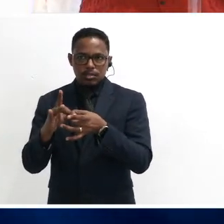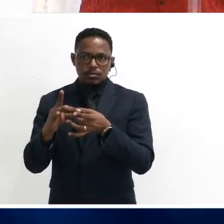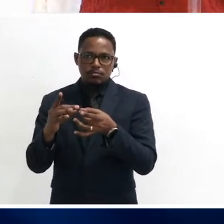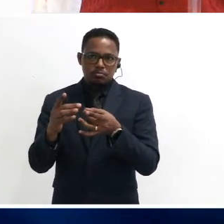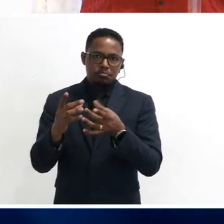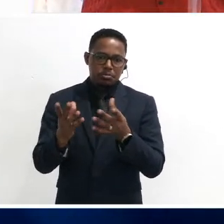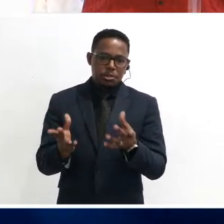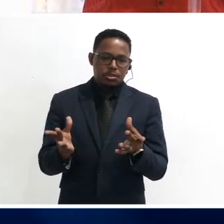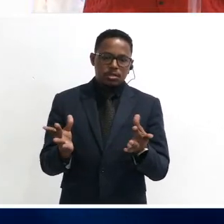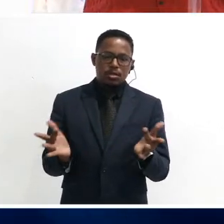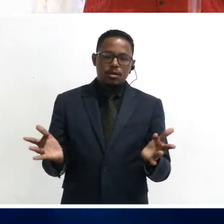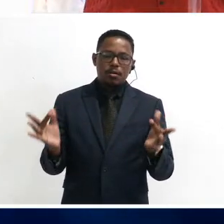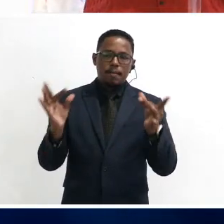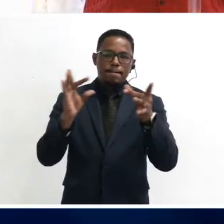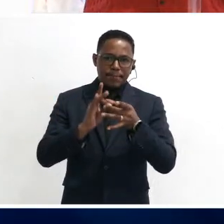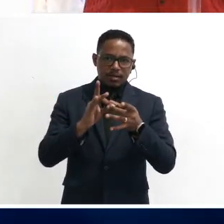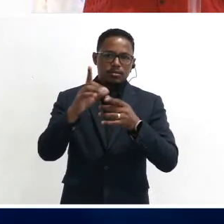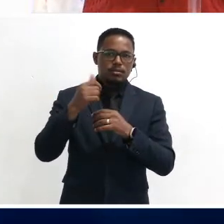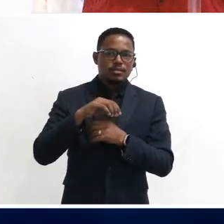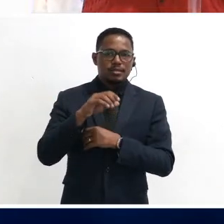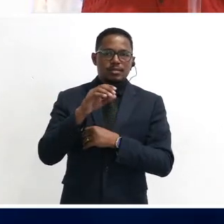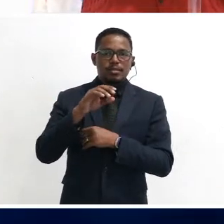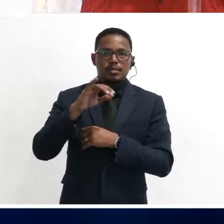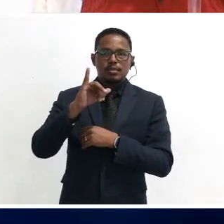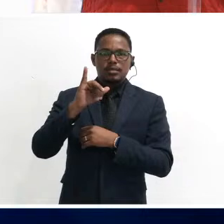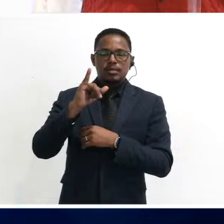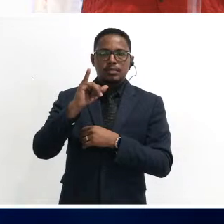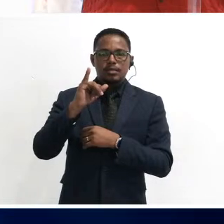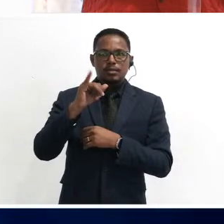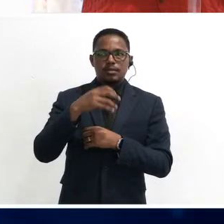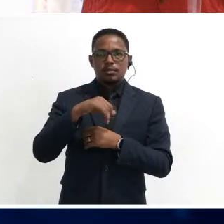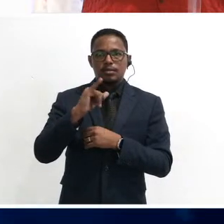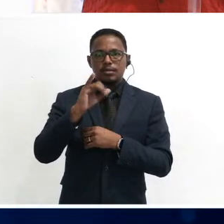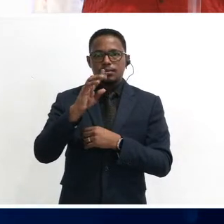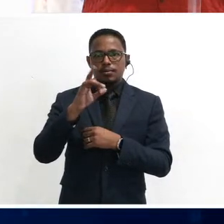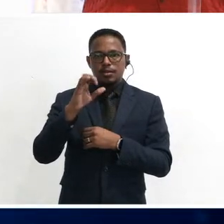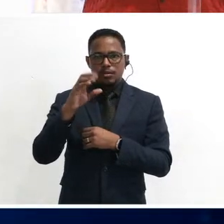going to be able to integrate at these densities.